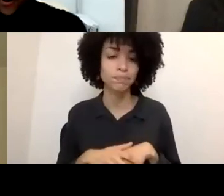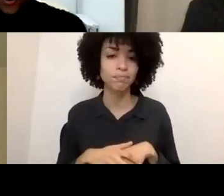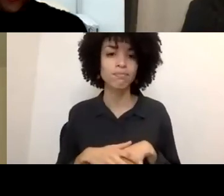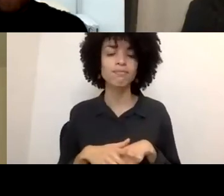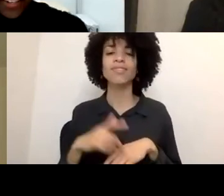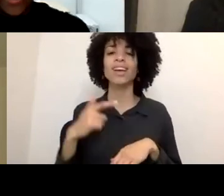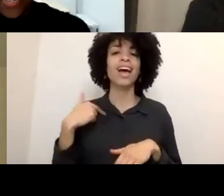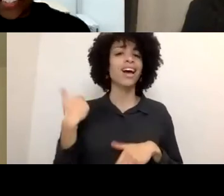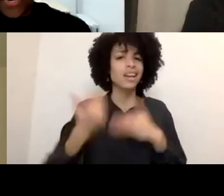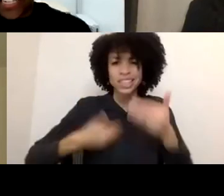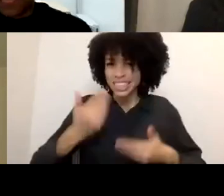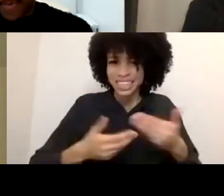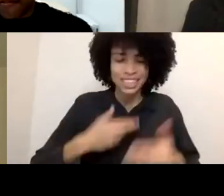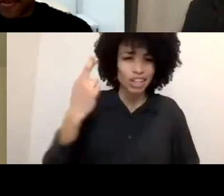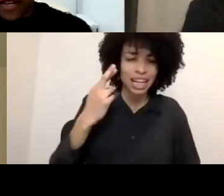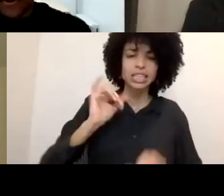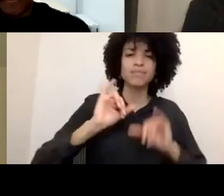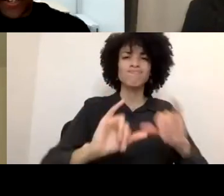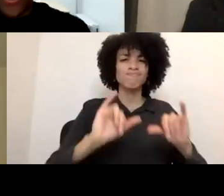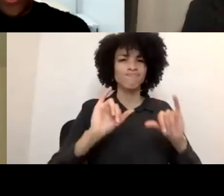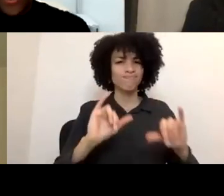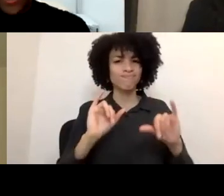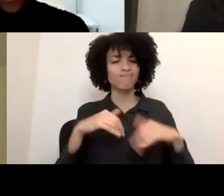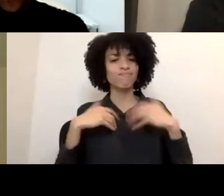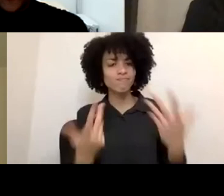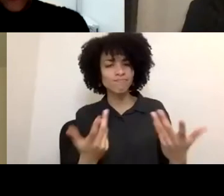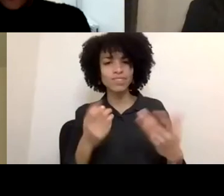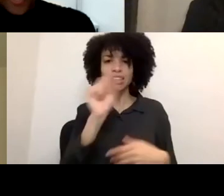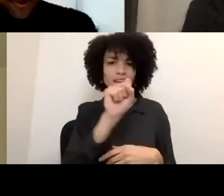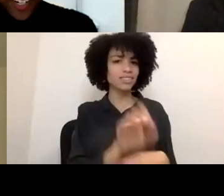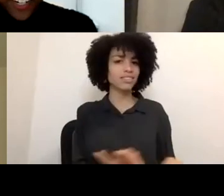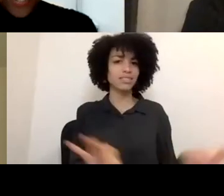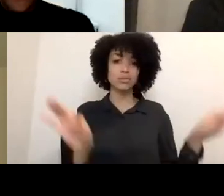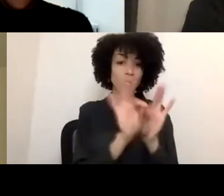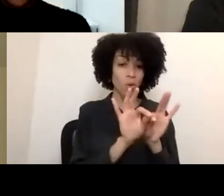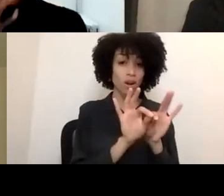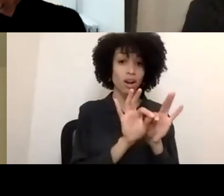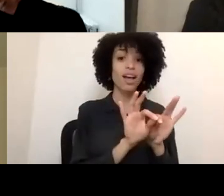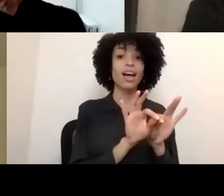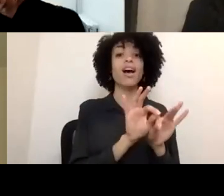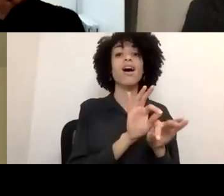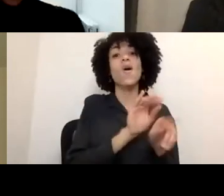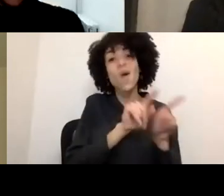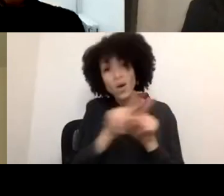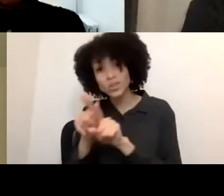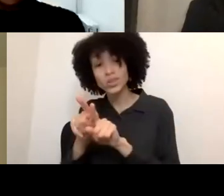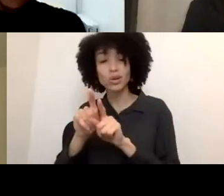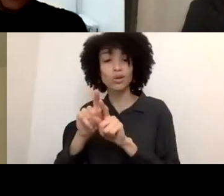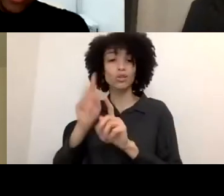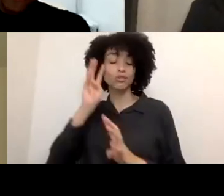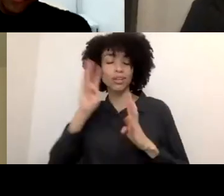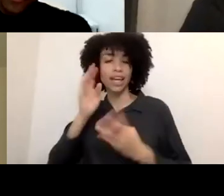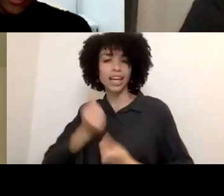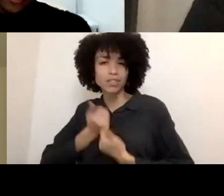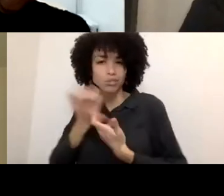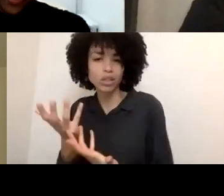obviously there are sort of basic needs that need to be met for people, but creative expression is just, it's so important, I